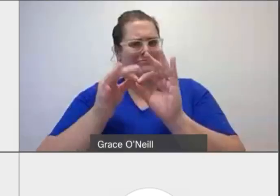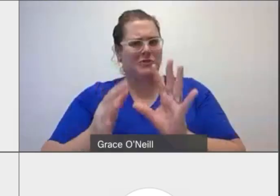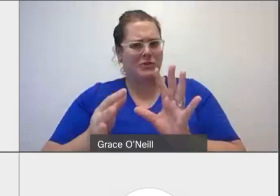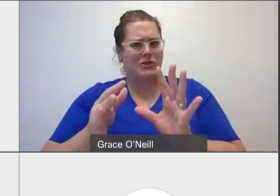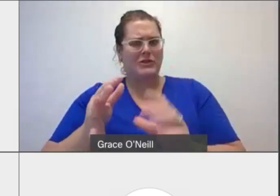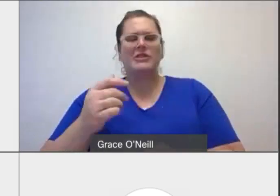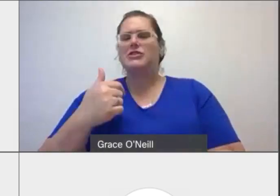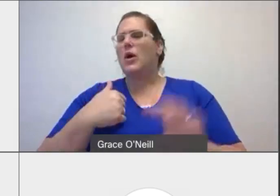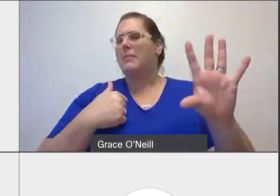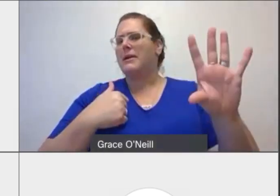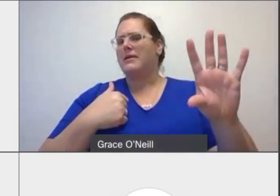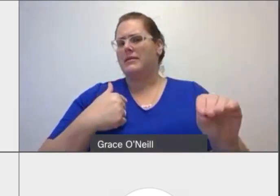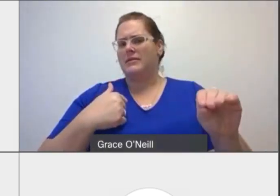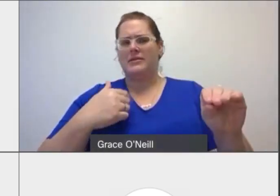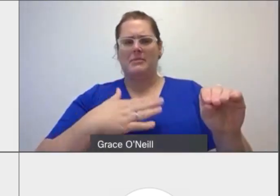mine off.